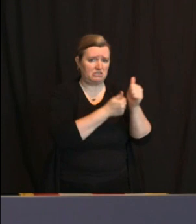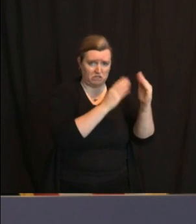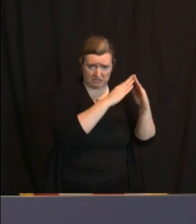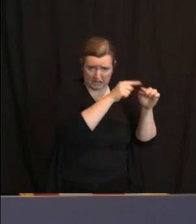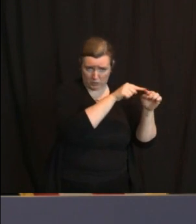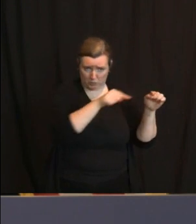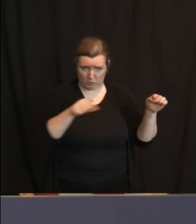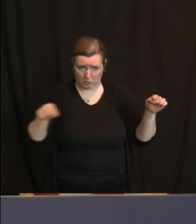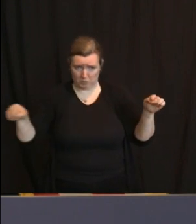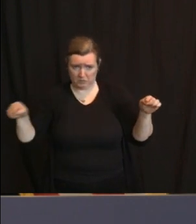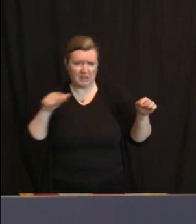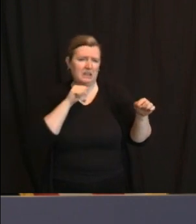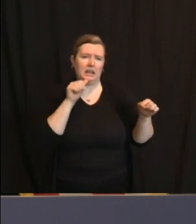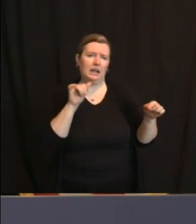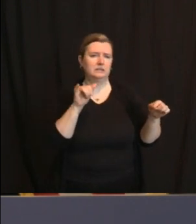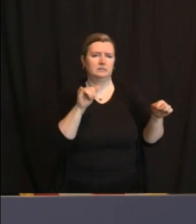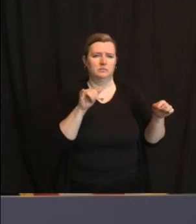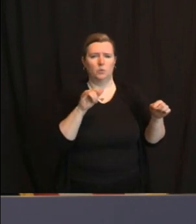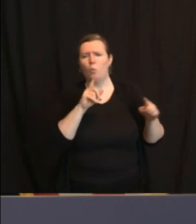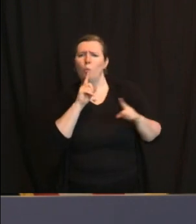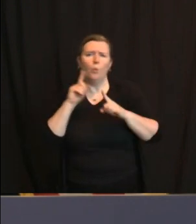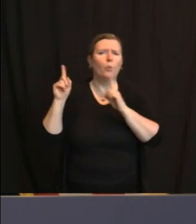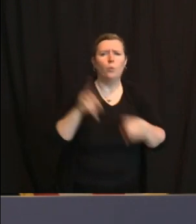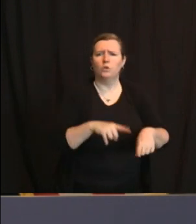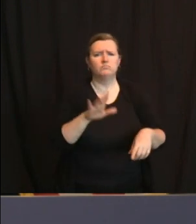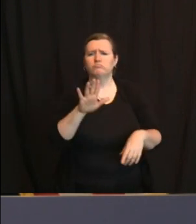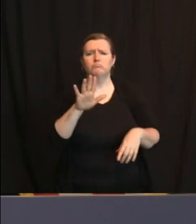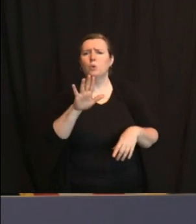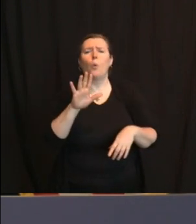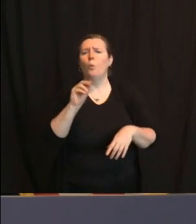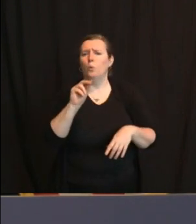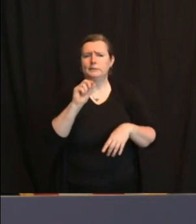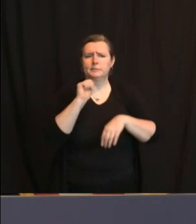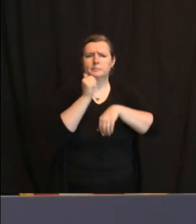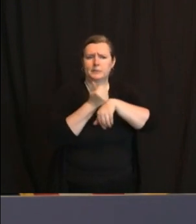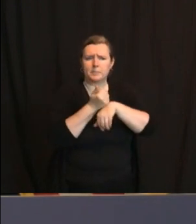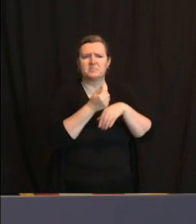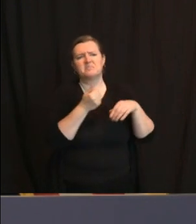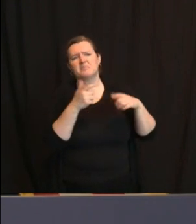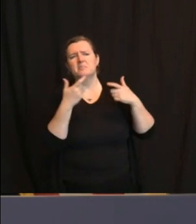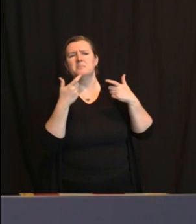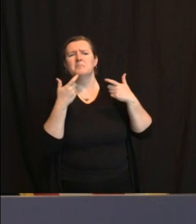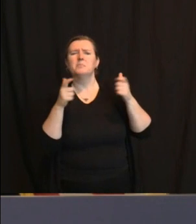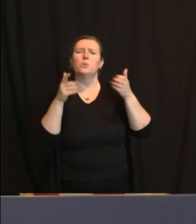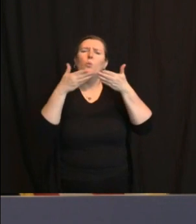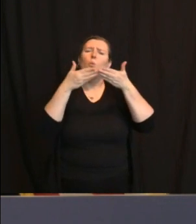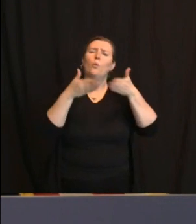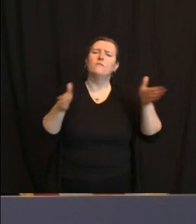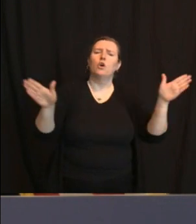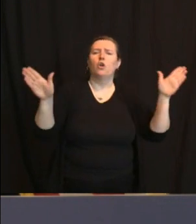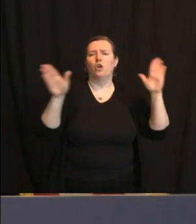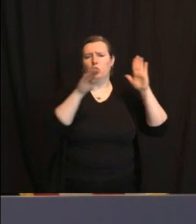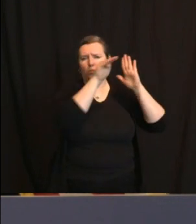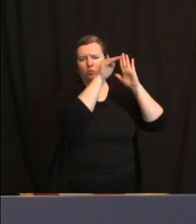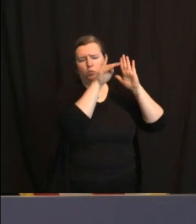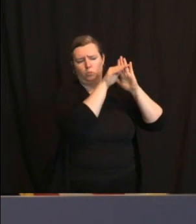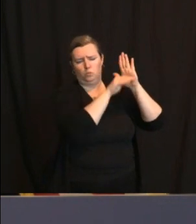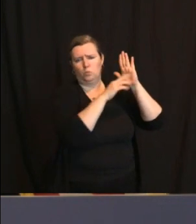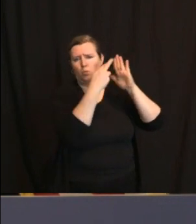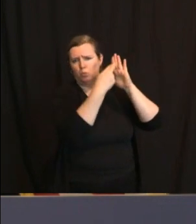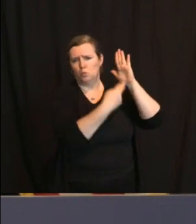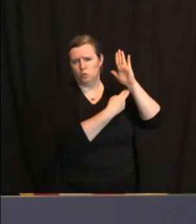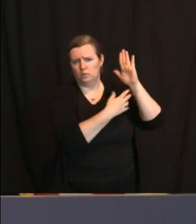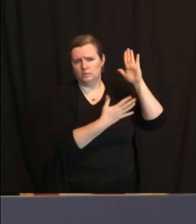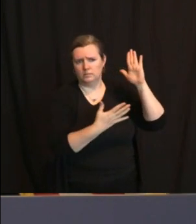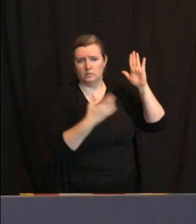foot level on beaches, but we're sort of setting the parameters, and we're asking, which has been the partnership all along, the local mayors and